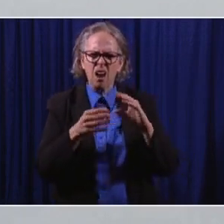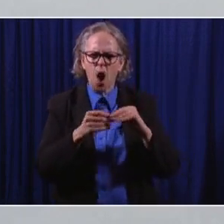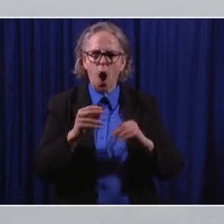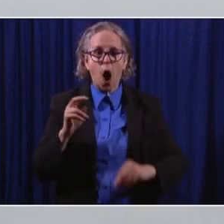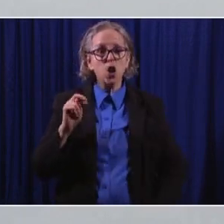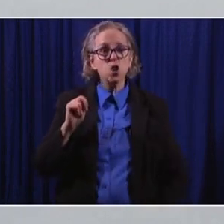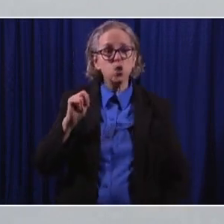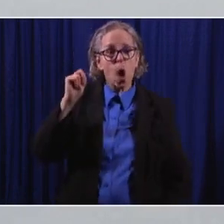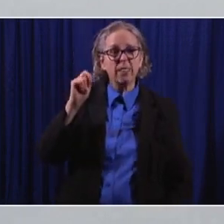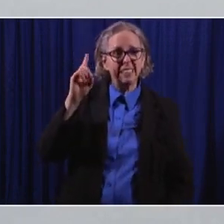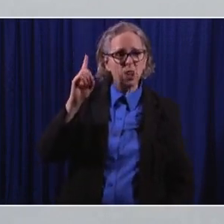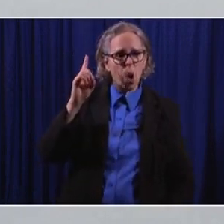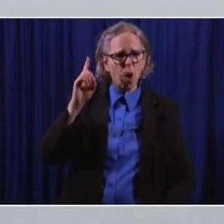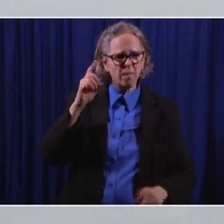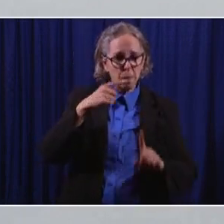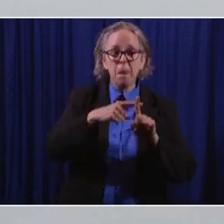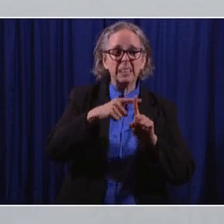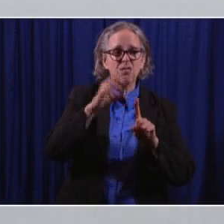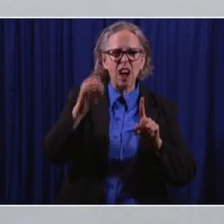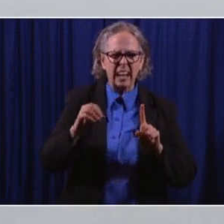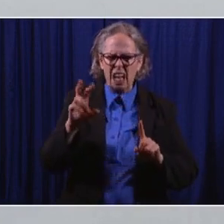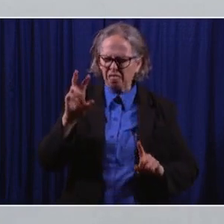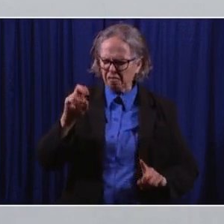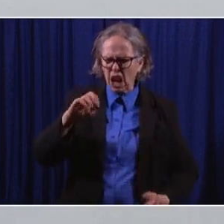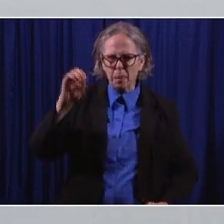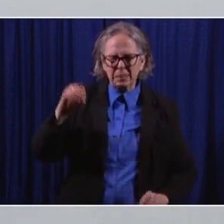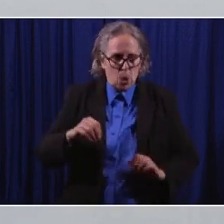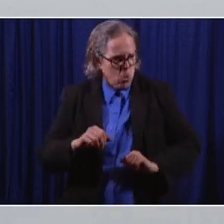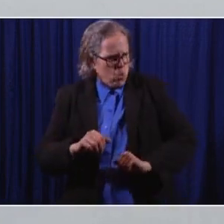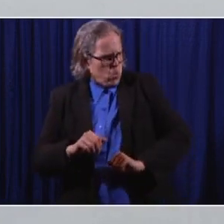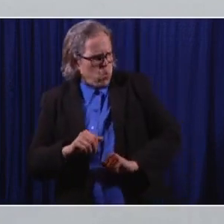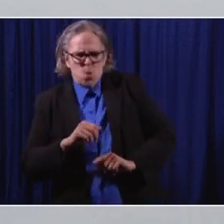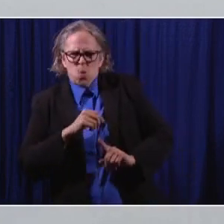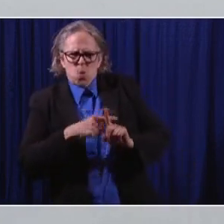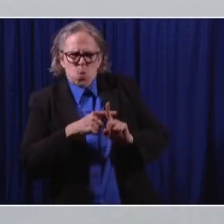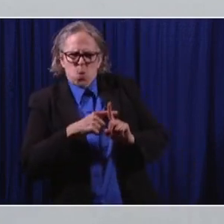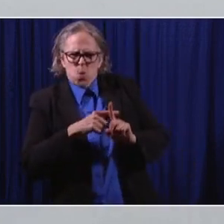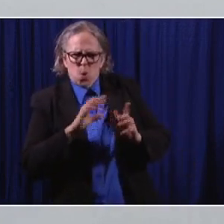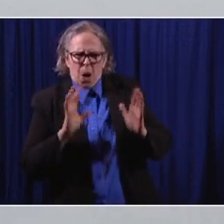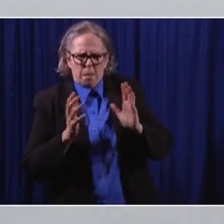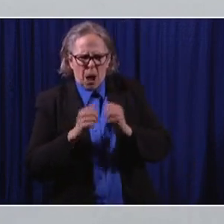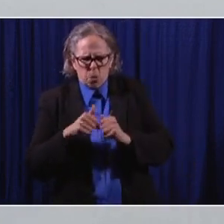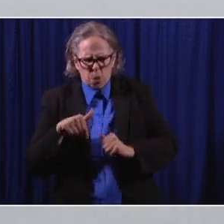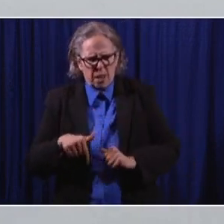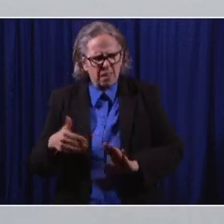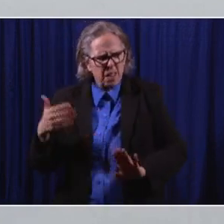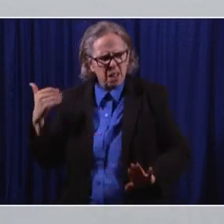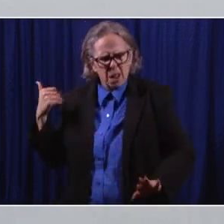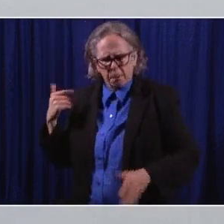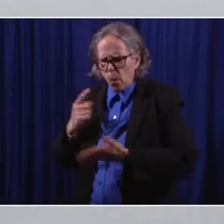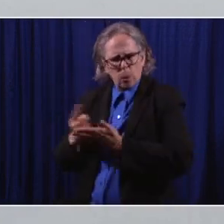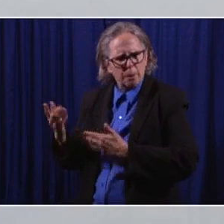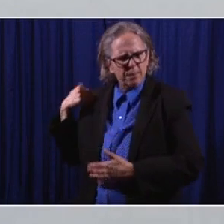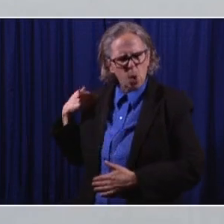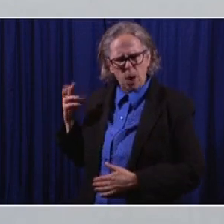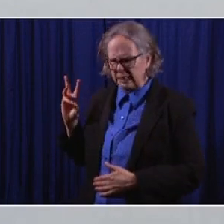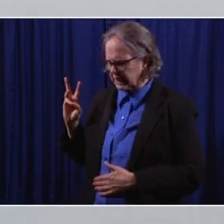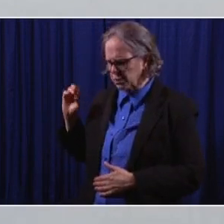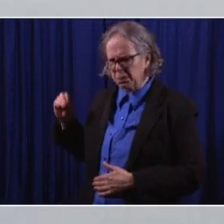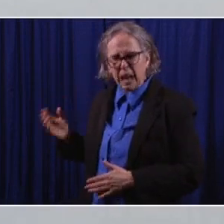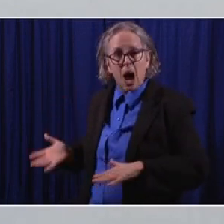has averaged 30% over the past 7 days compared to 6% just the prior week. And the positivity rate has risen